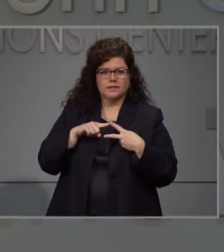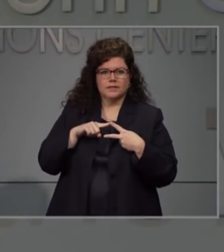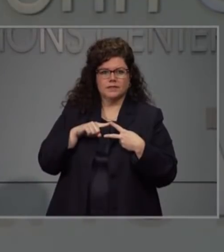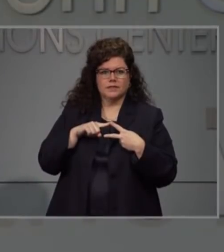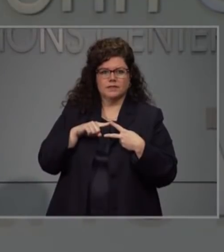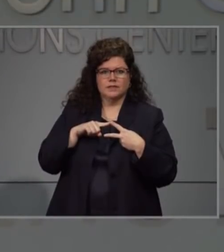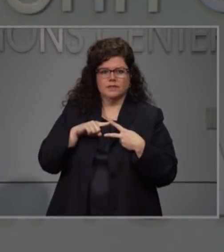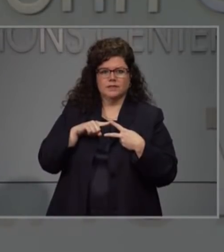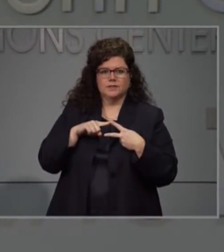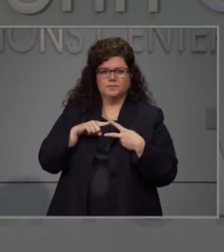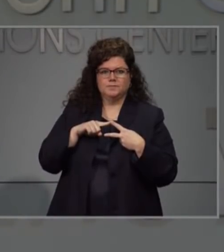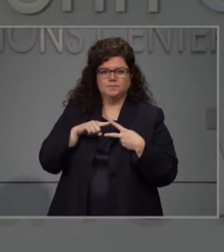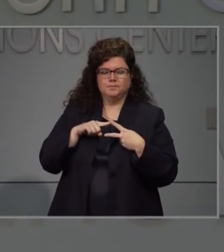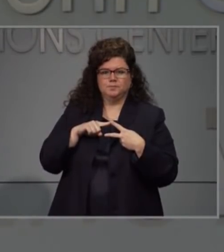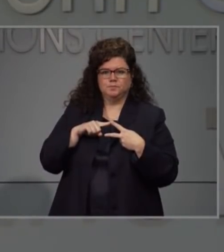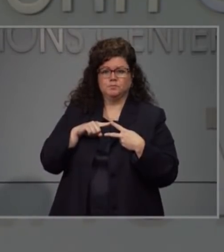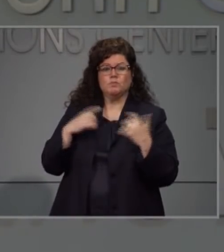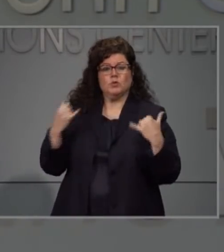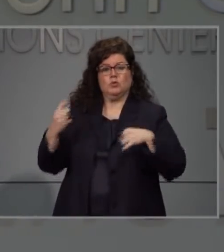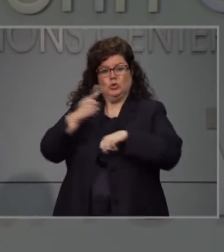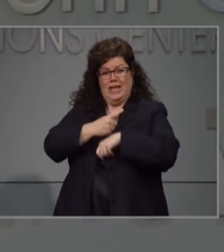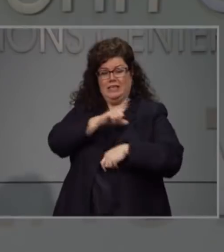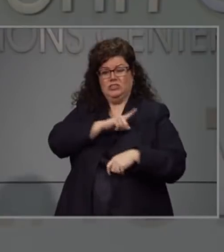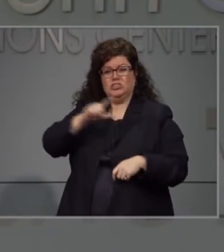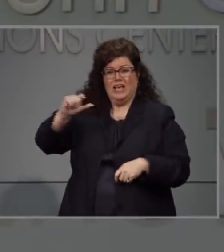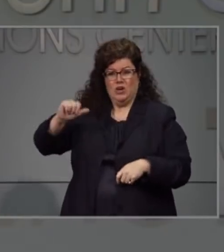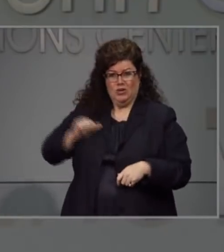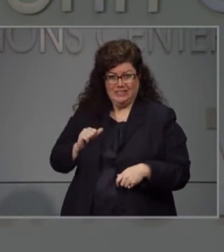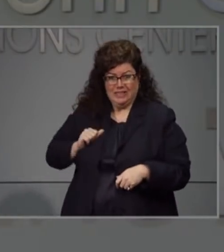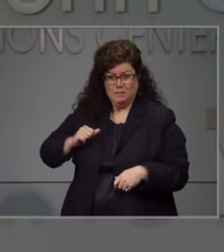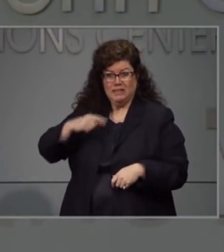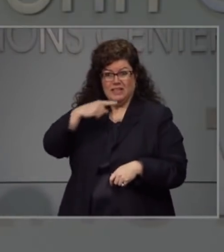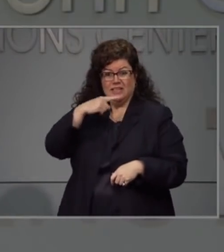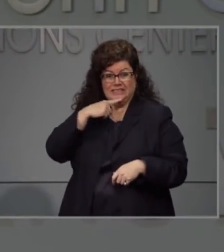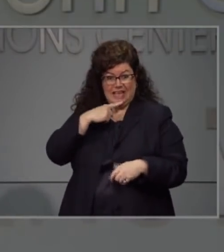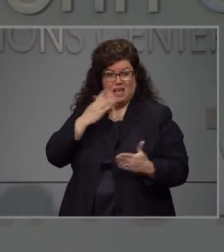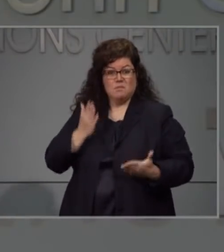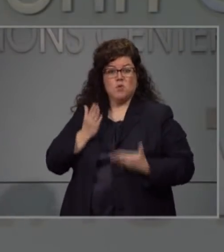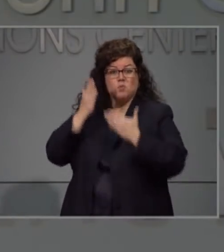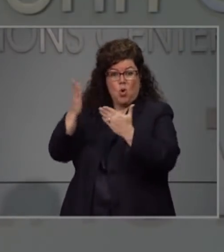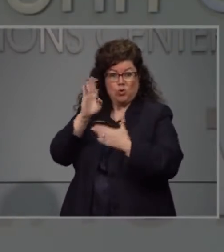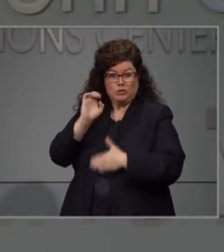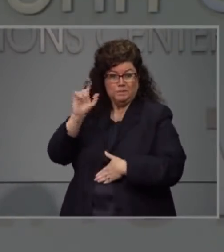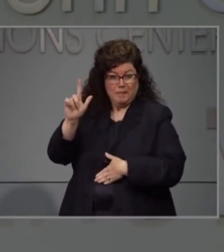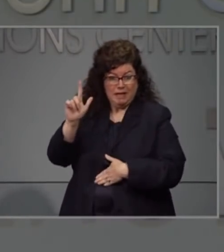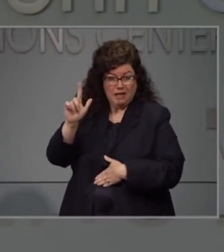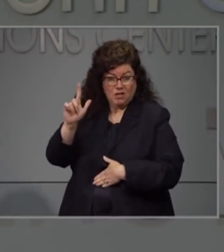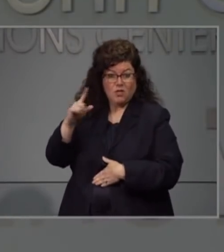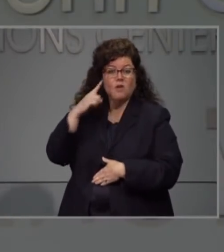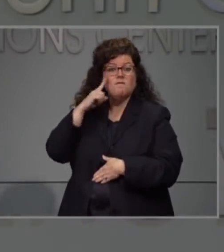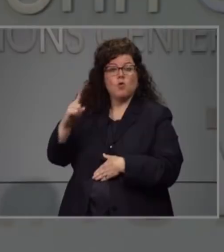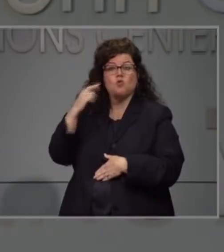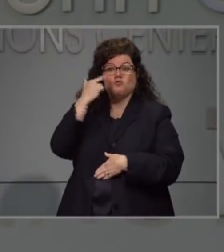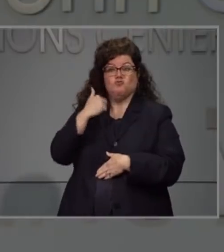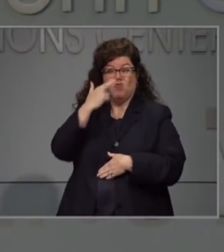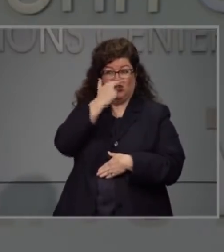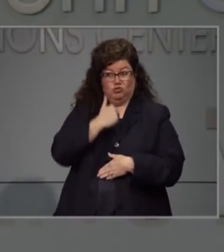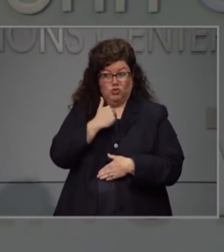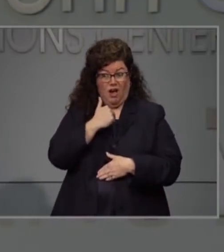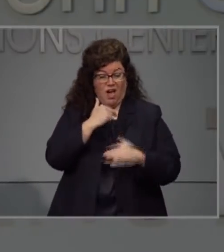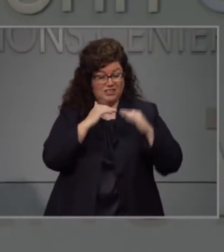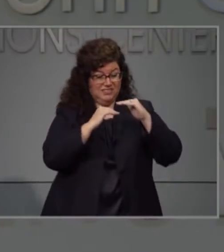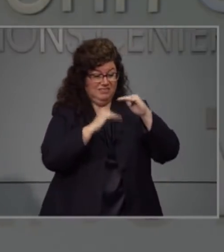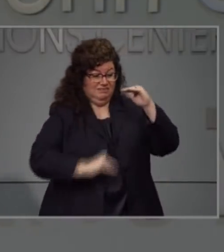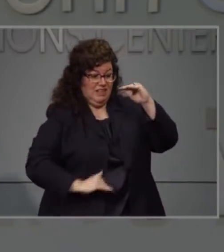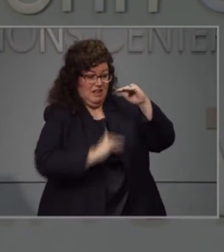they were discussing that would allow 50% capacity seating inside the restaurants, like in the order, that have that separate from additional